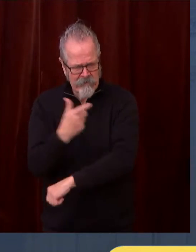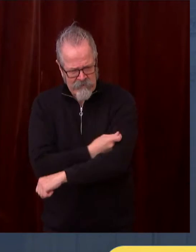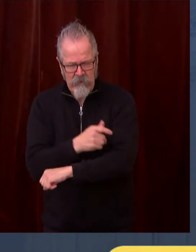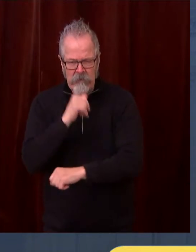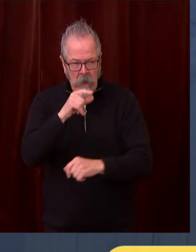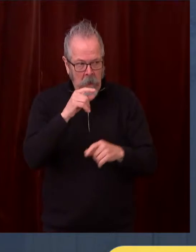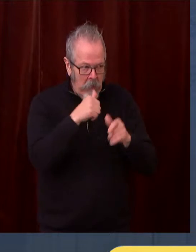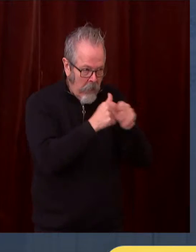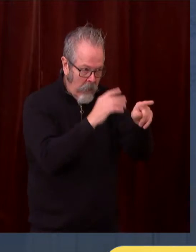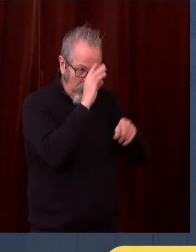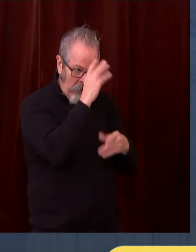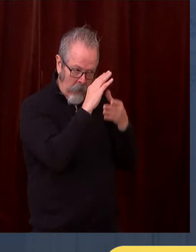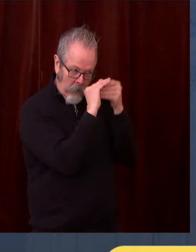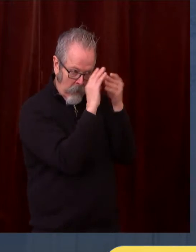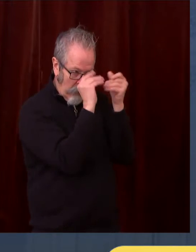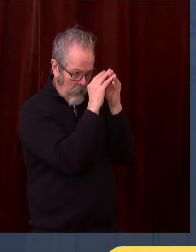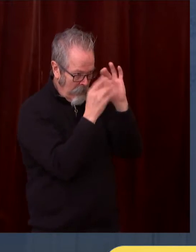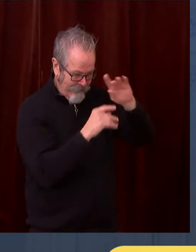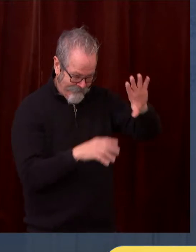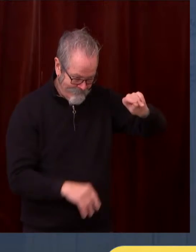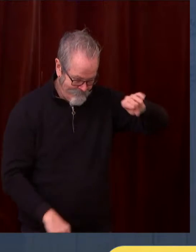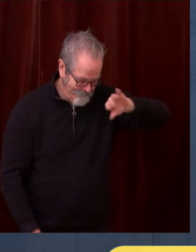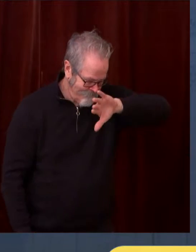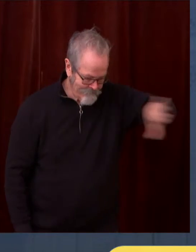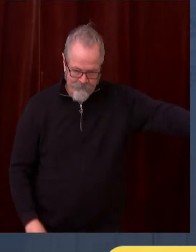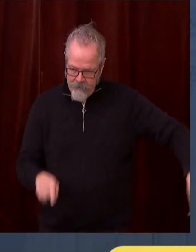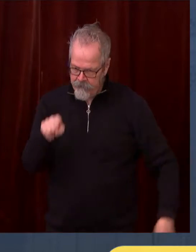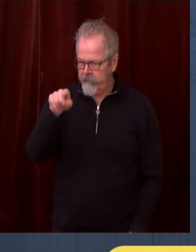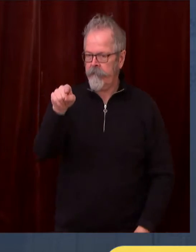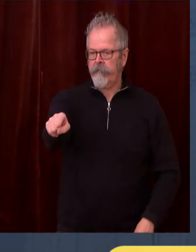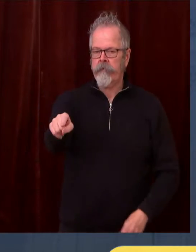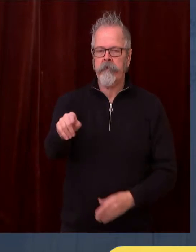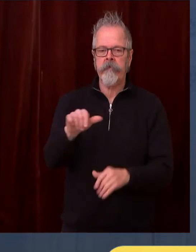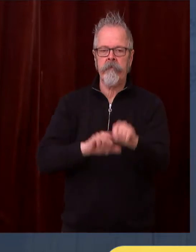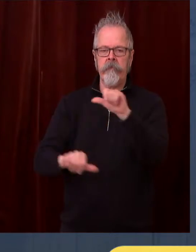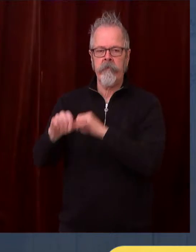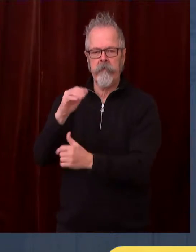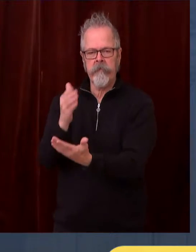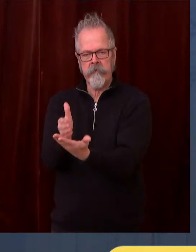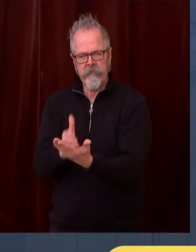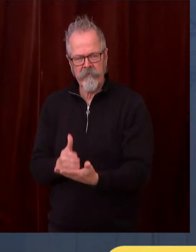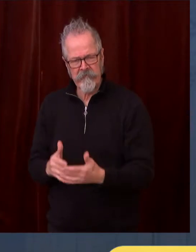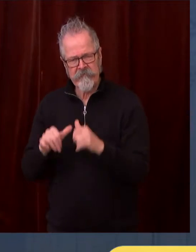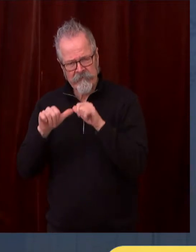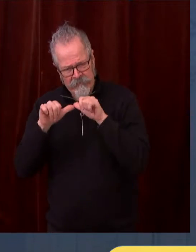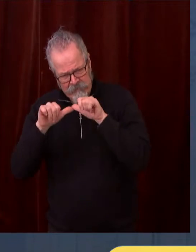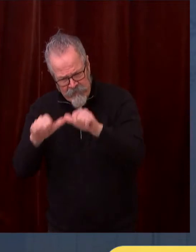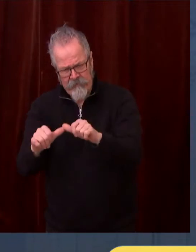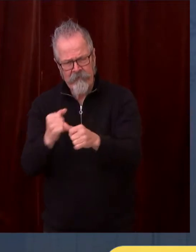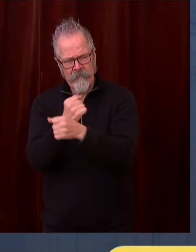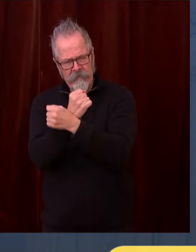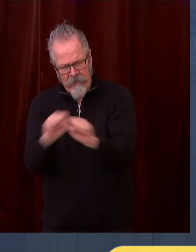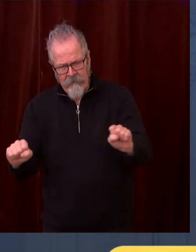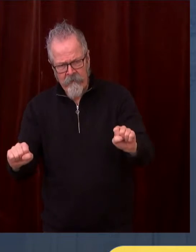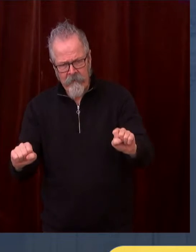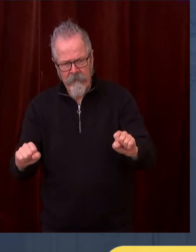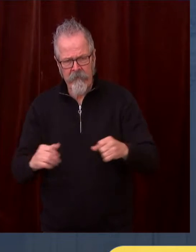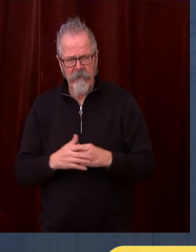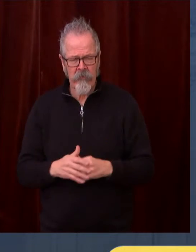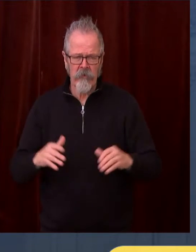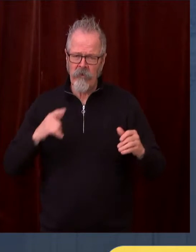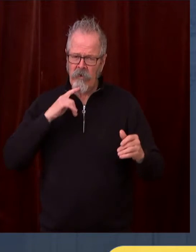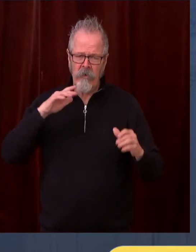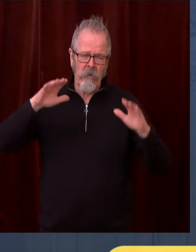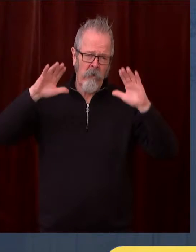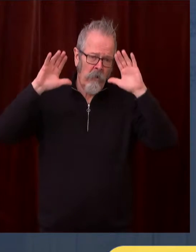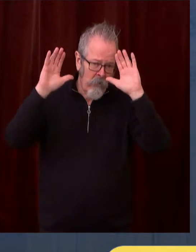total application, that we're all safe this holiday season. It is a wonderful holiday season in the sense that in the darkness of the